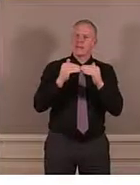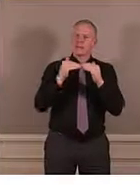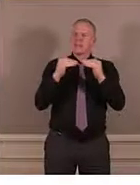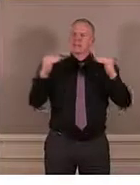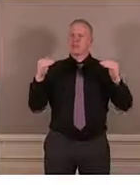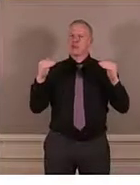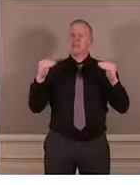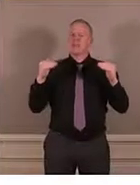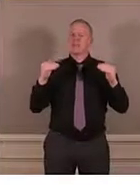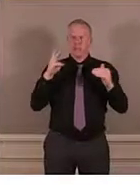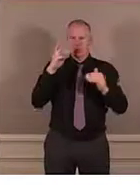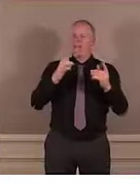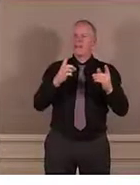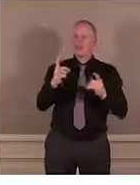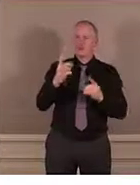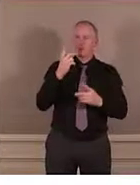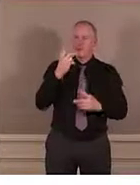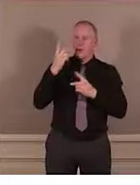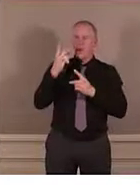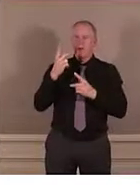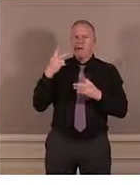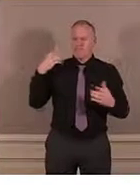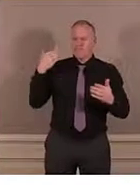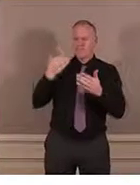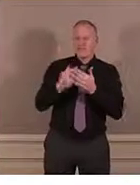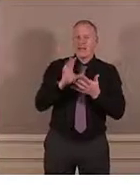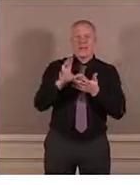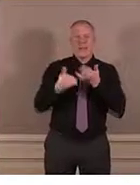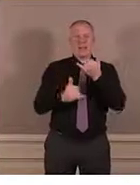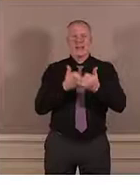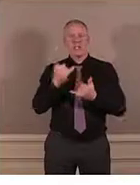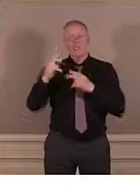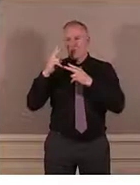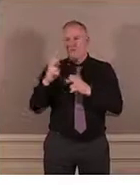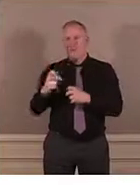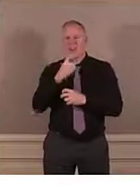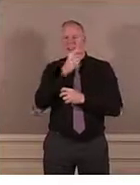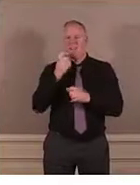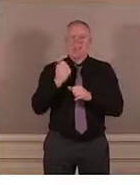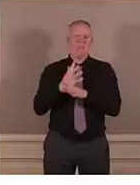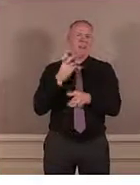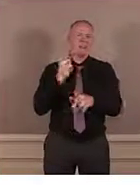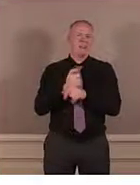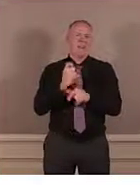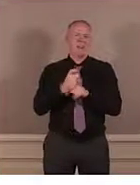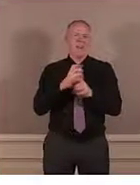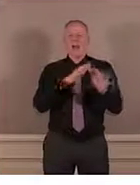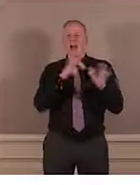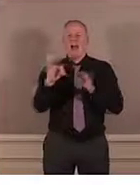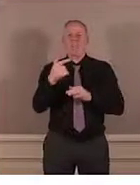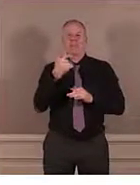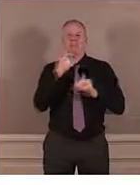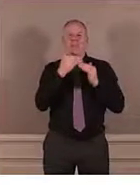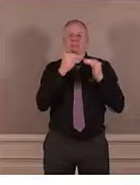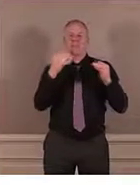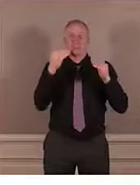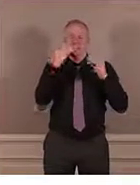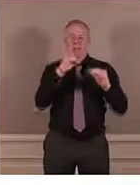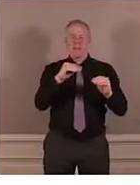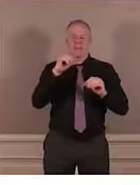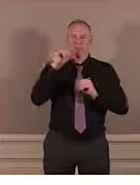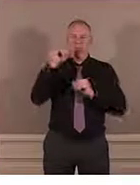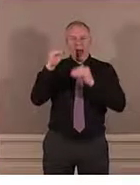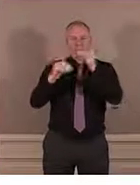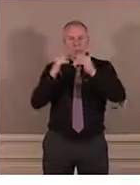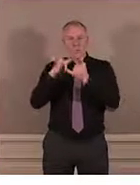that review, because in those 10 years, what the research evidence has consistently shown is that post-secondary educational outcomes for adults